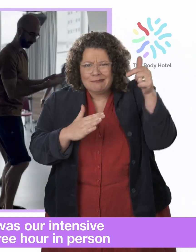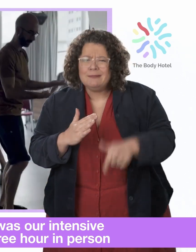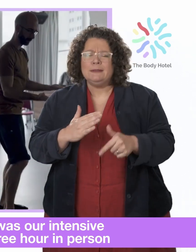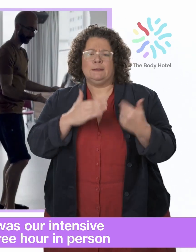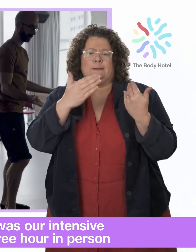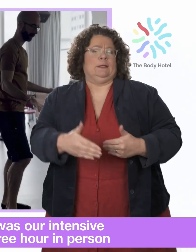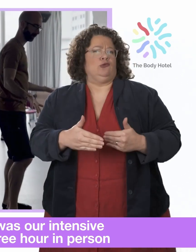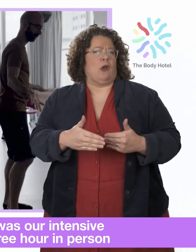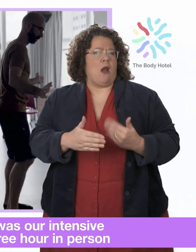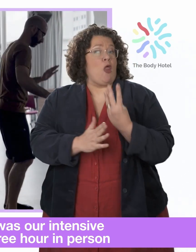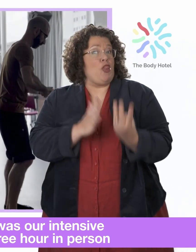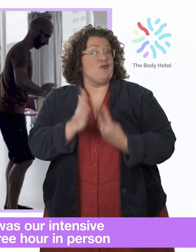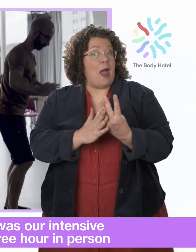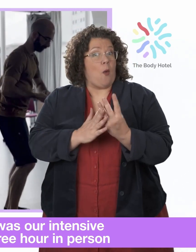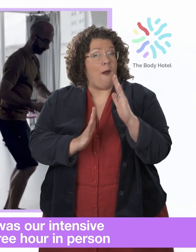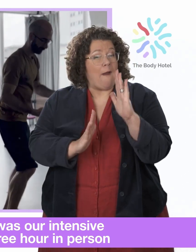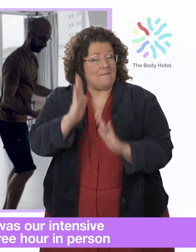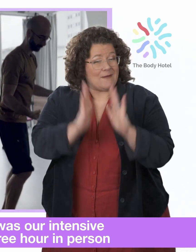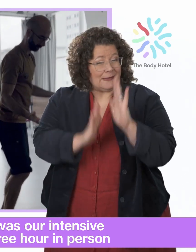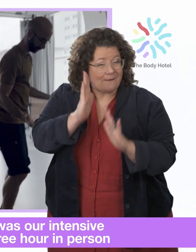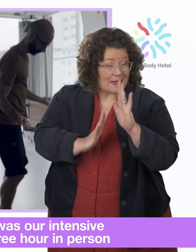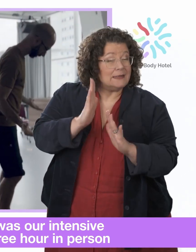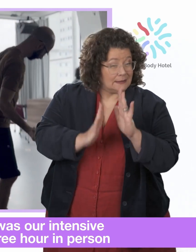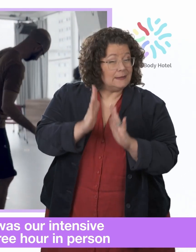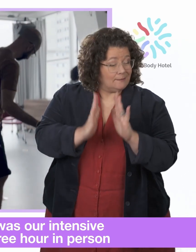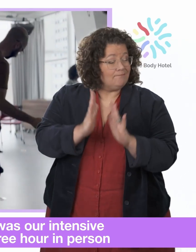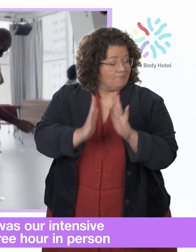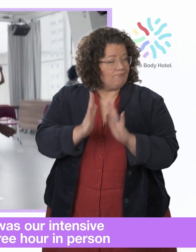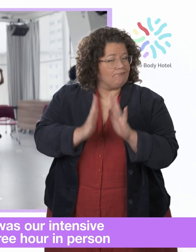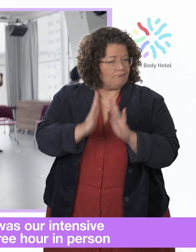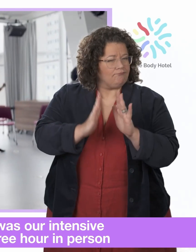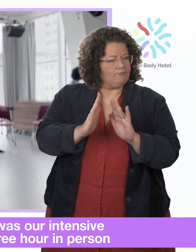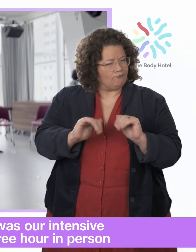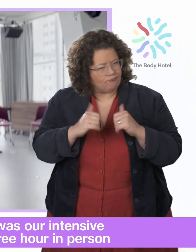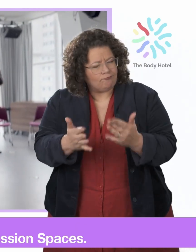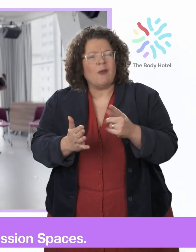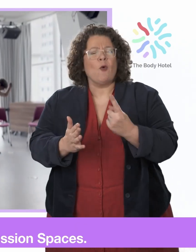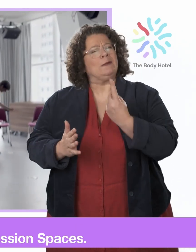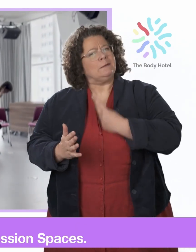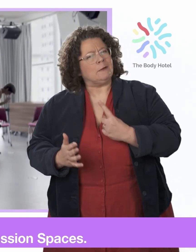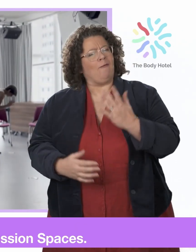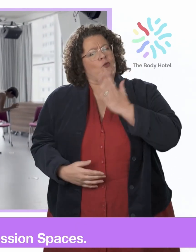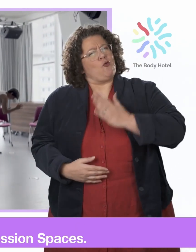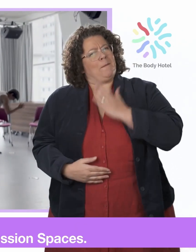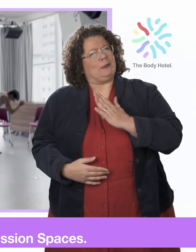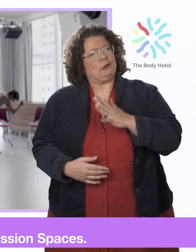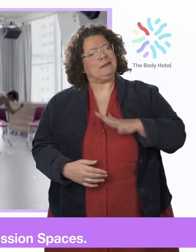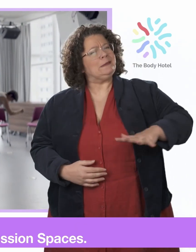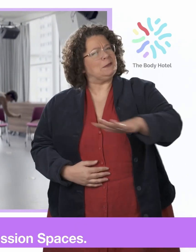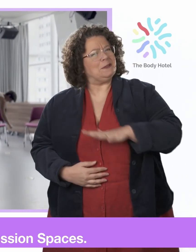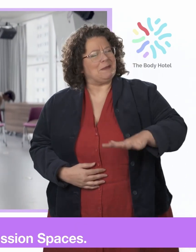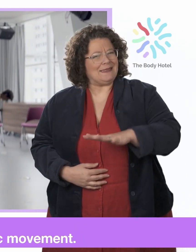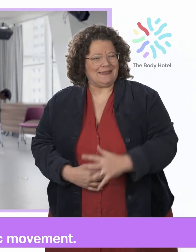Then our final offering was our intensive session, which was a 3-hour in-person session, self-compassion